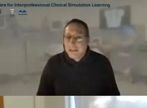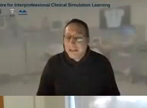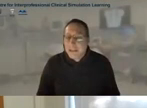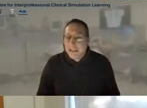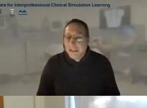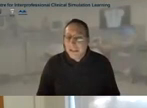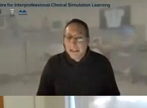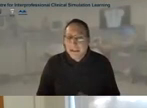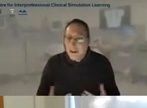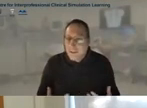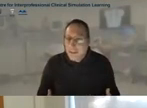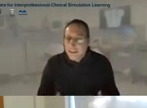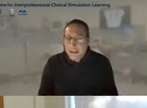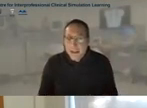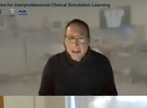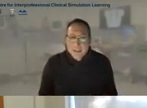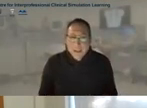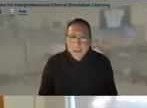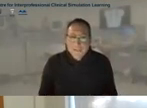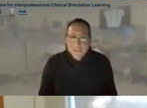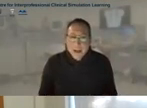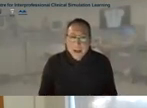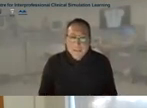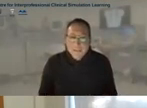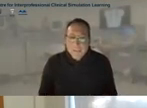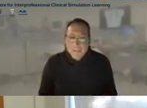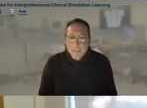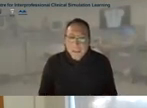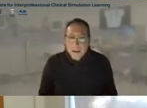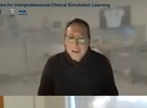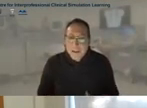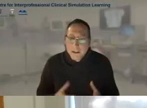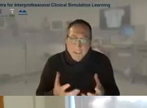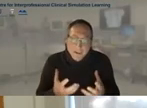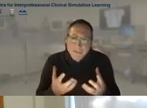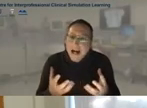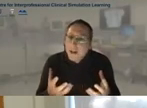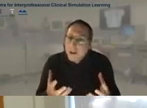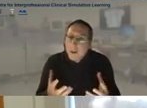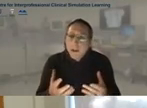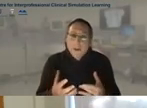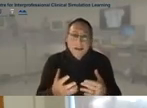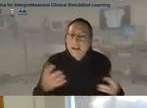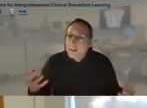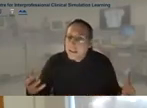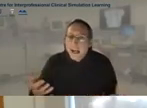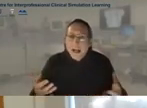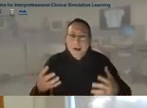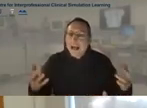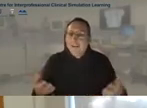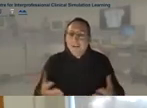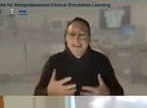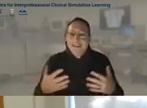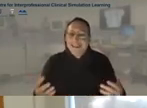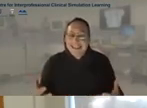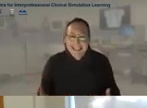experiences and the confidence. It's really hard to put a value, you know, on a Likert scale or what